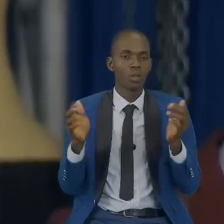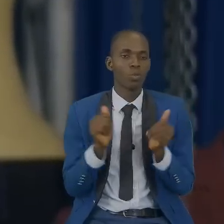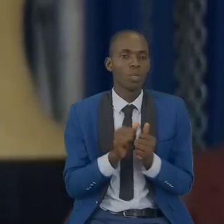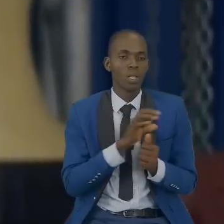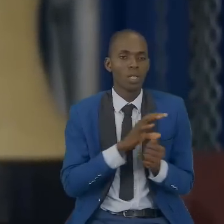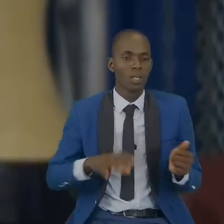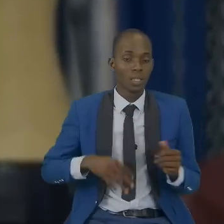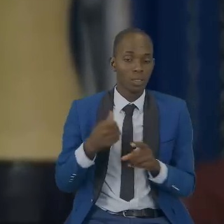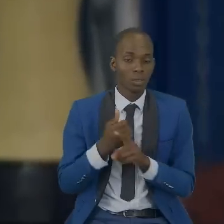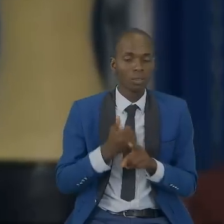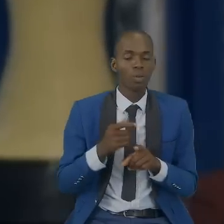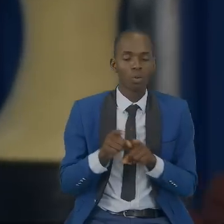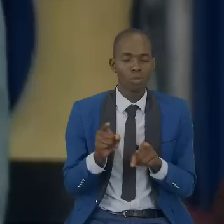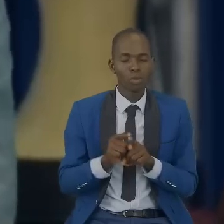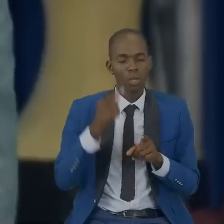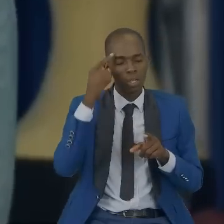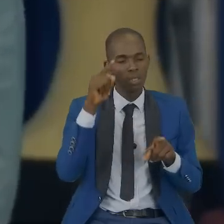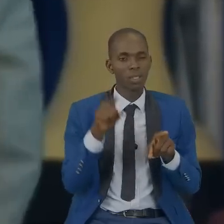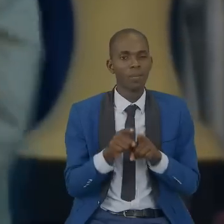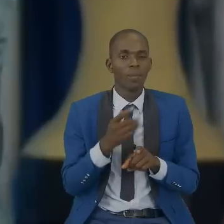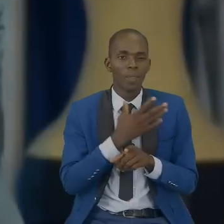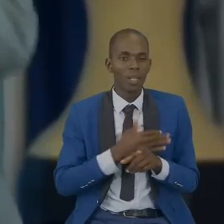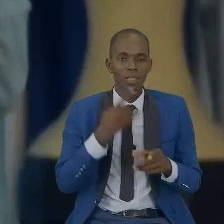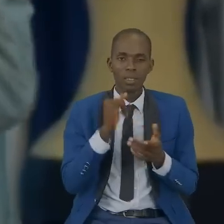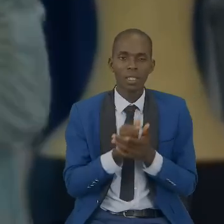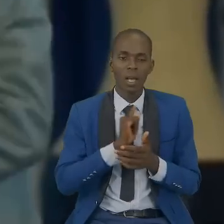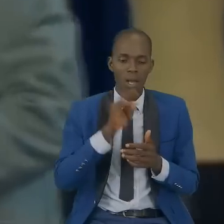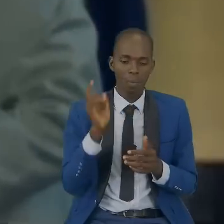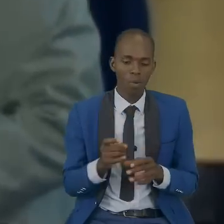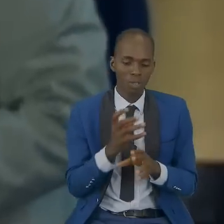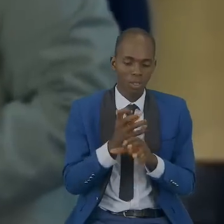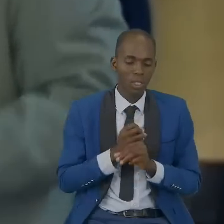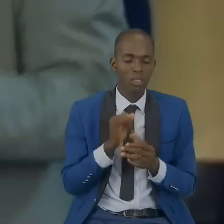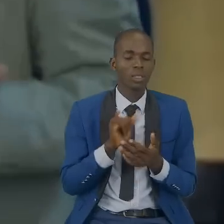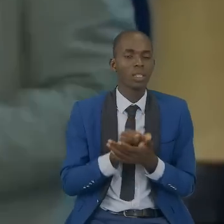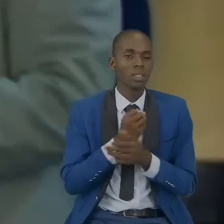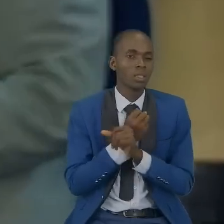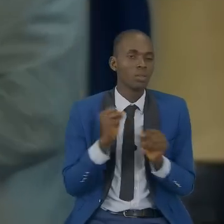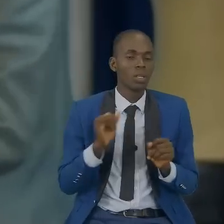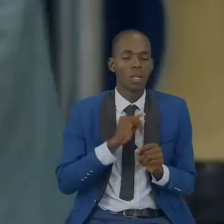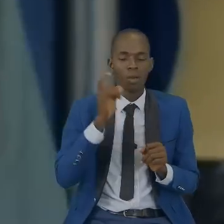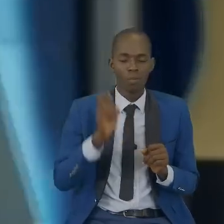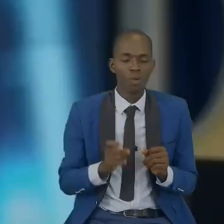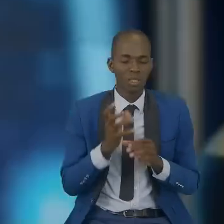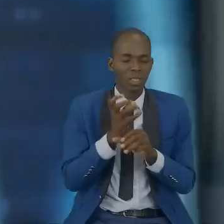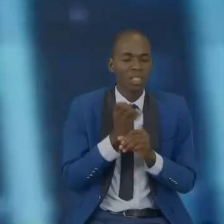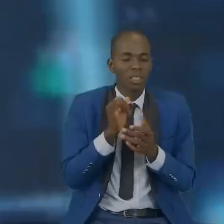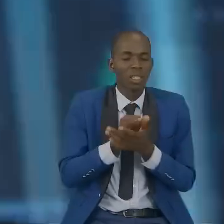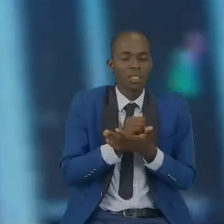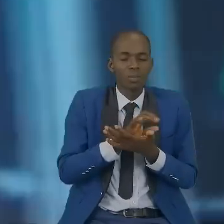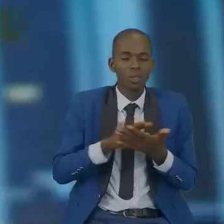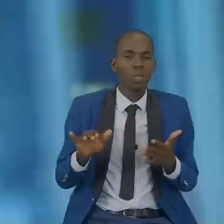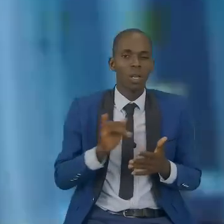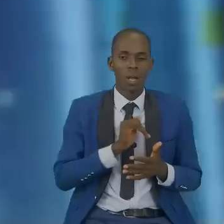am I preaching salvation? I must have that salvation. Am I preaching sanctification? I must have that sanctification. Am I preaching